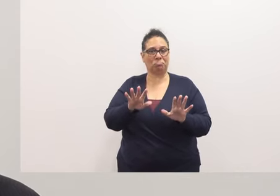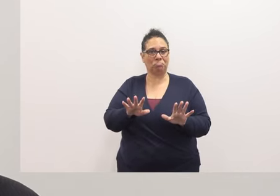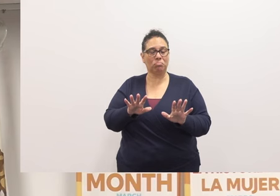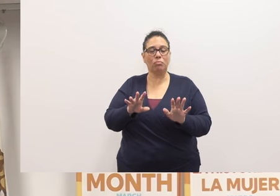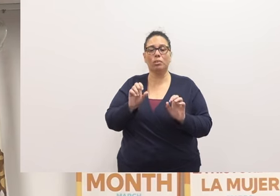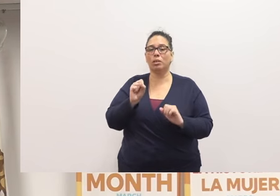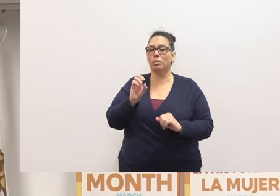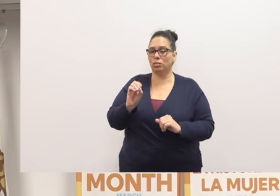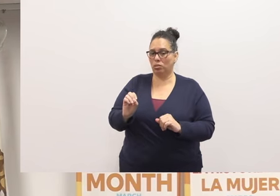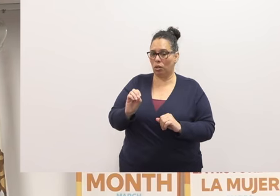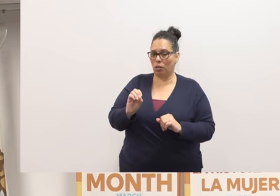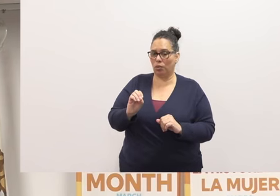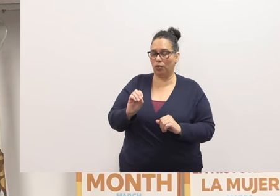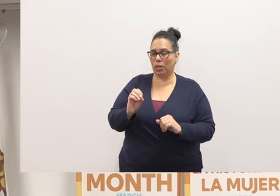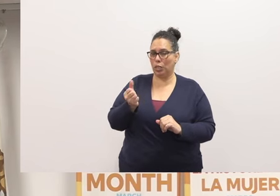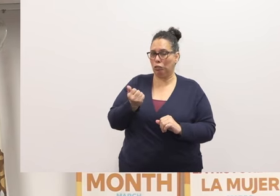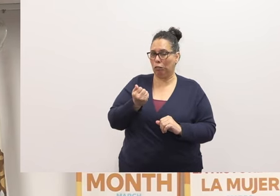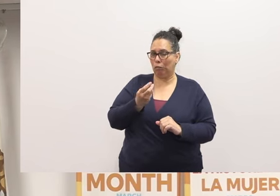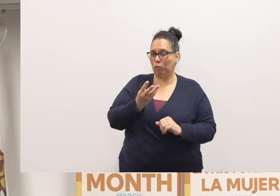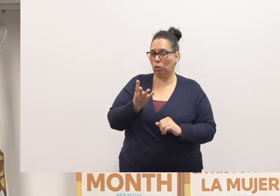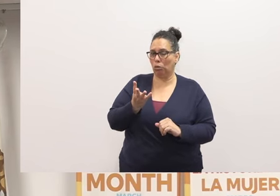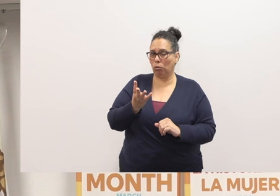is there are a couple of